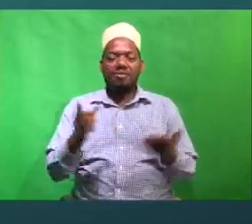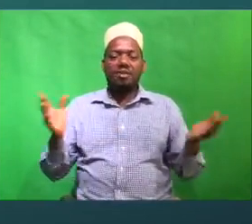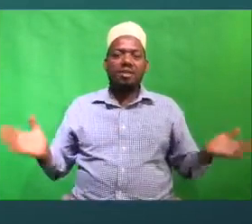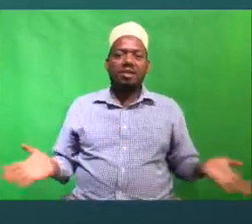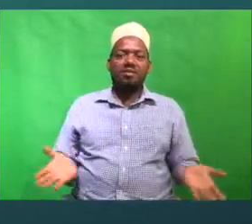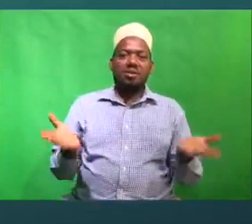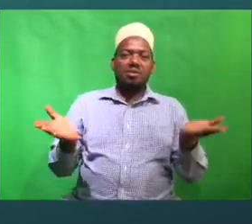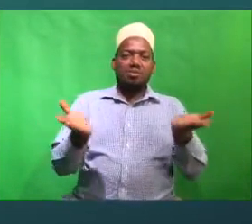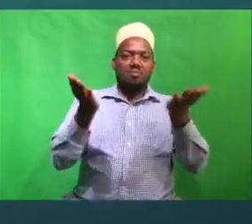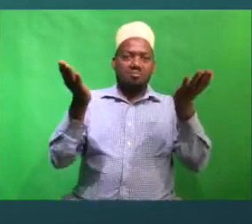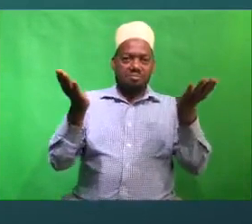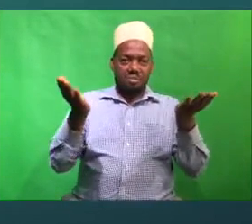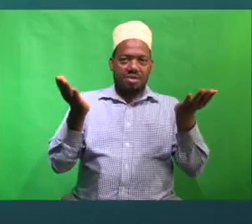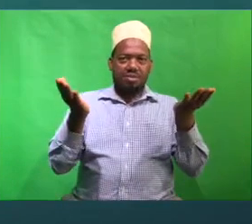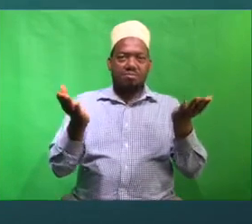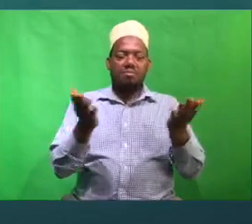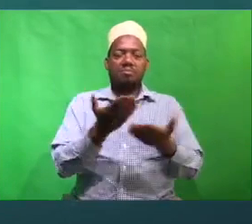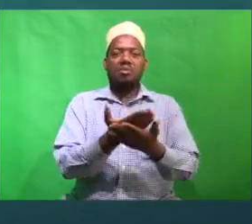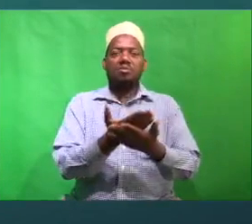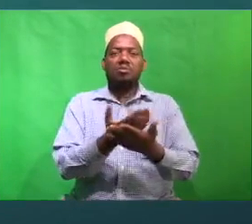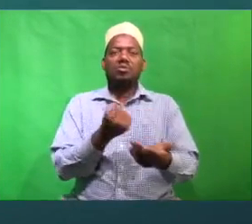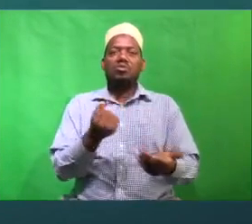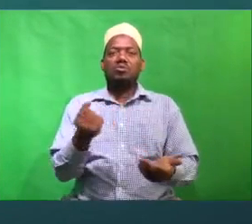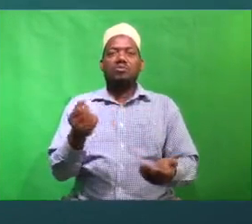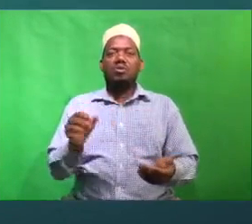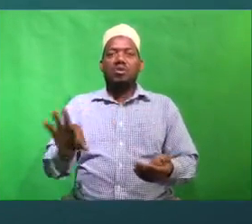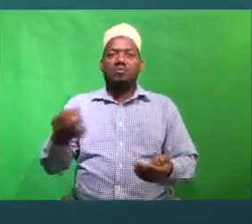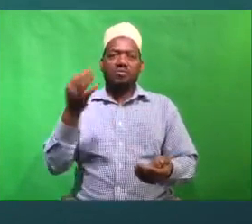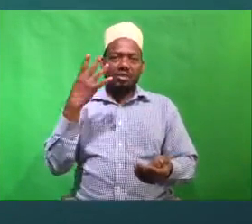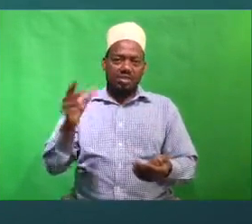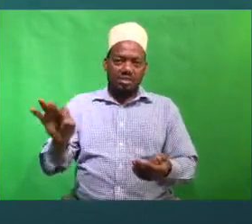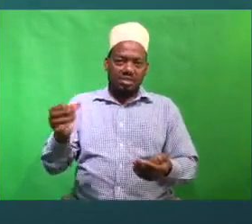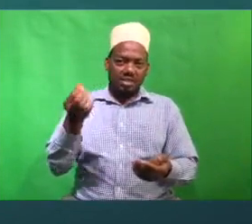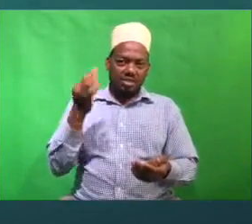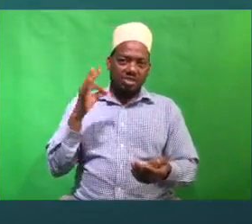the development, because the vegetation sometimes can give